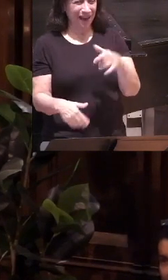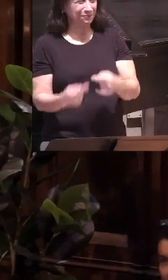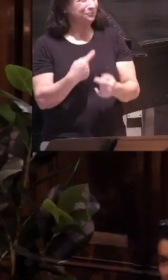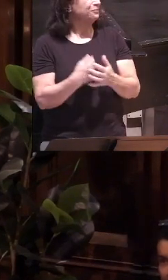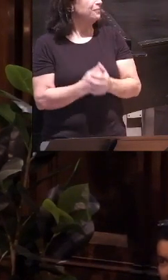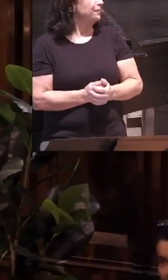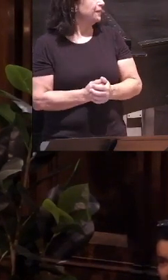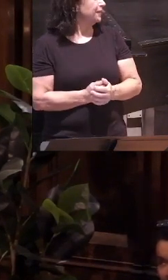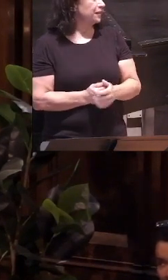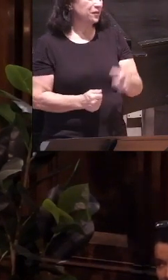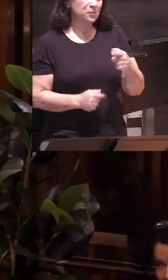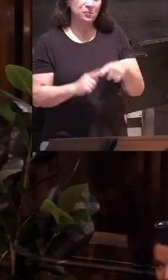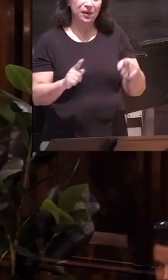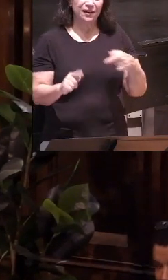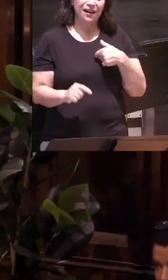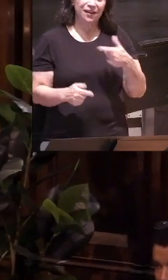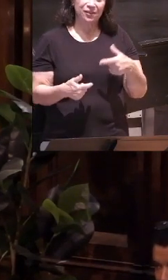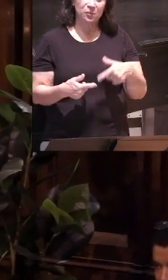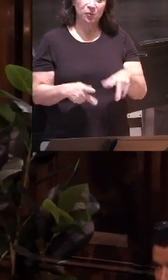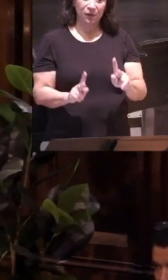And I had the privilege